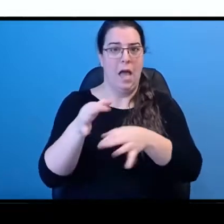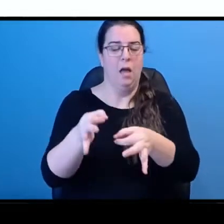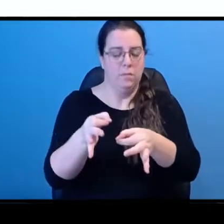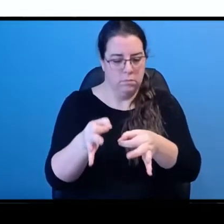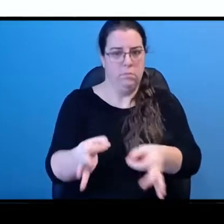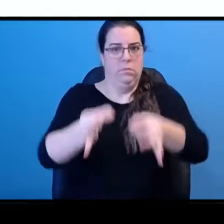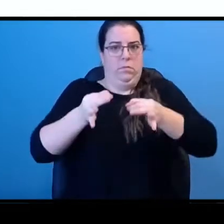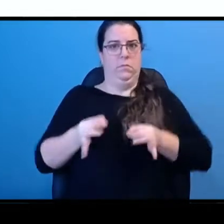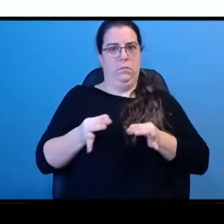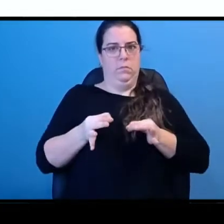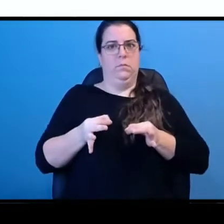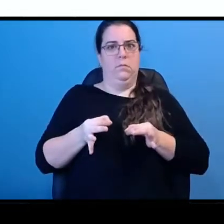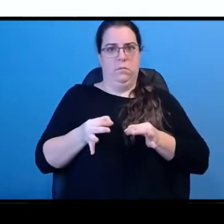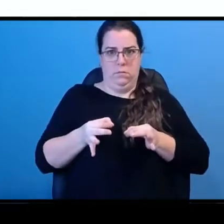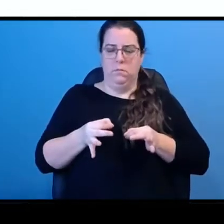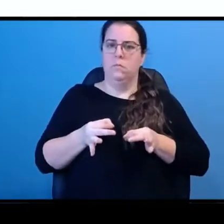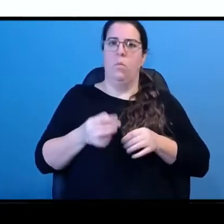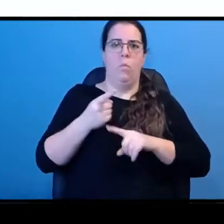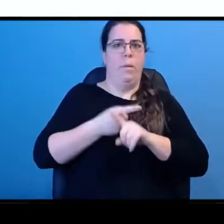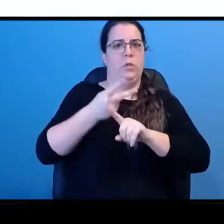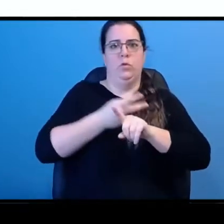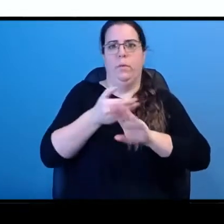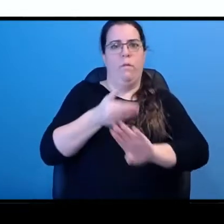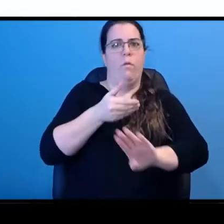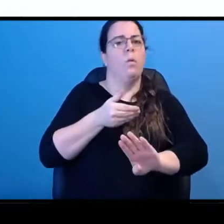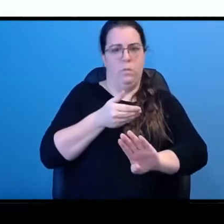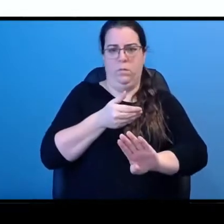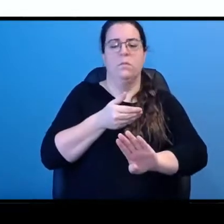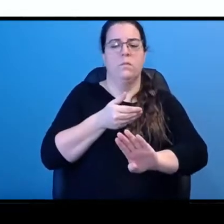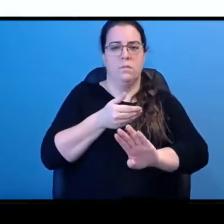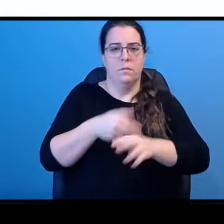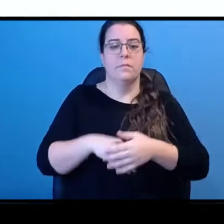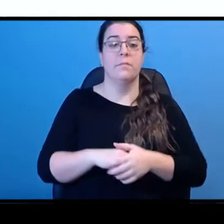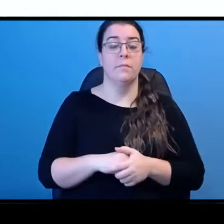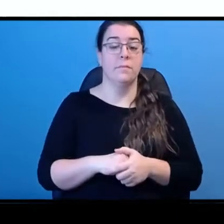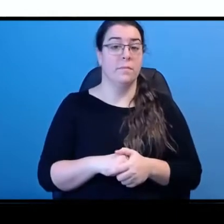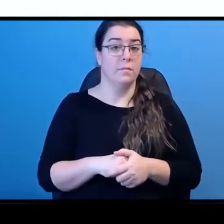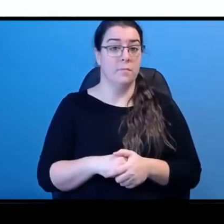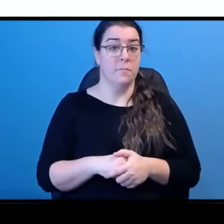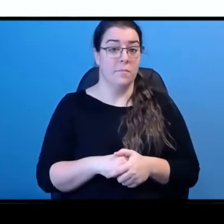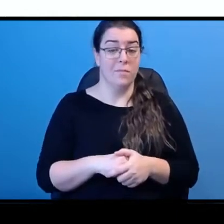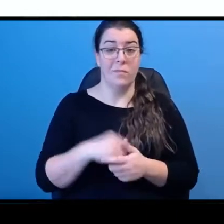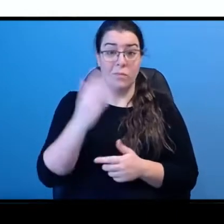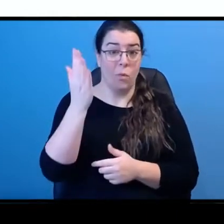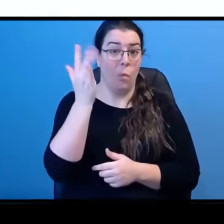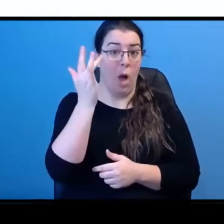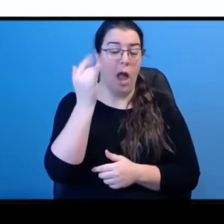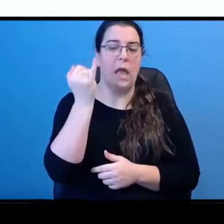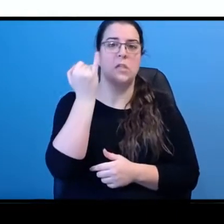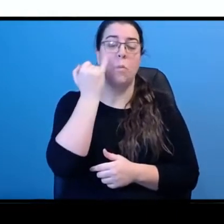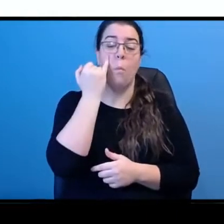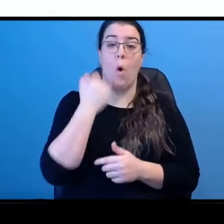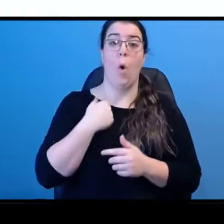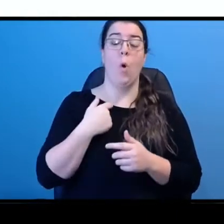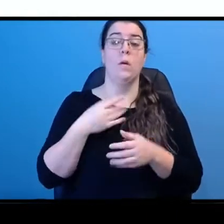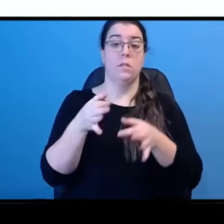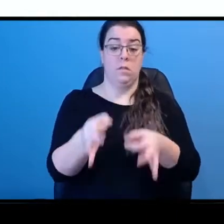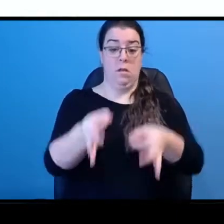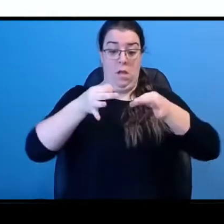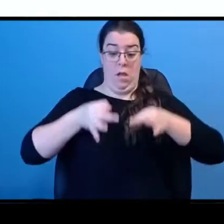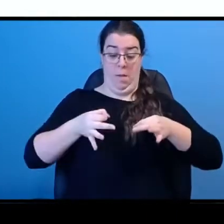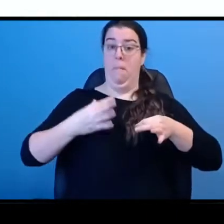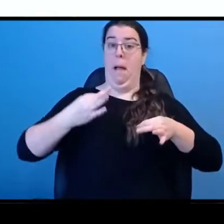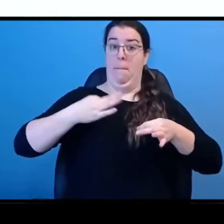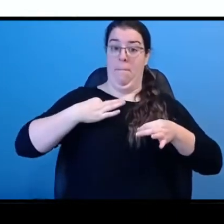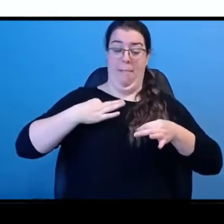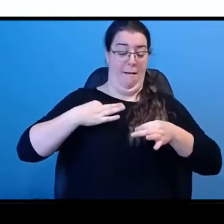receive a letter from a funding organization letting you know that you were not successful at